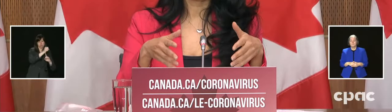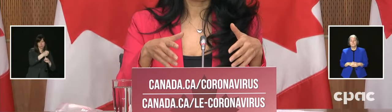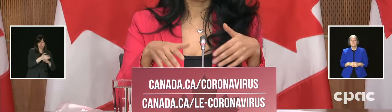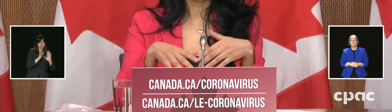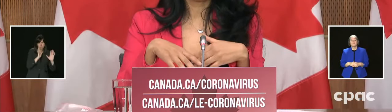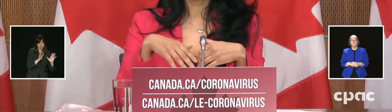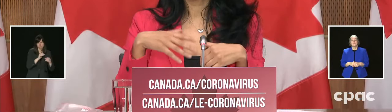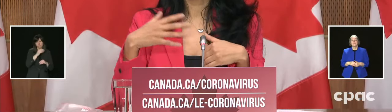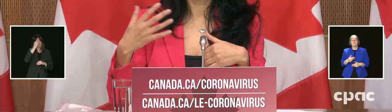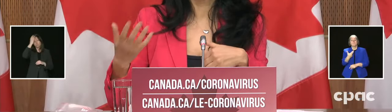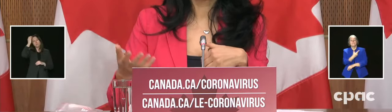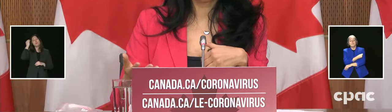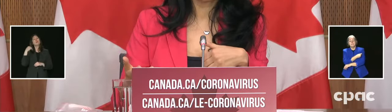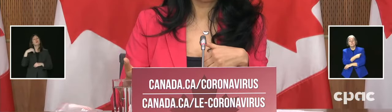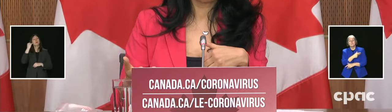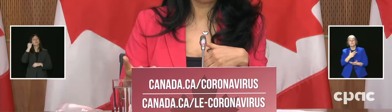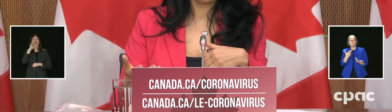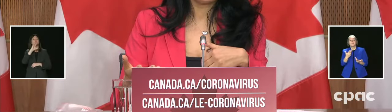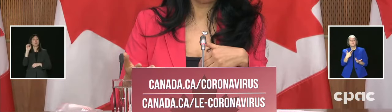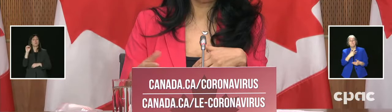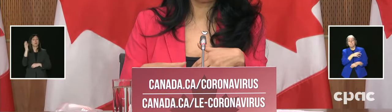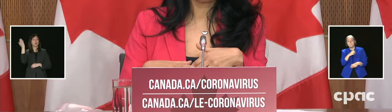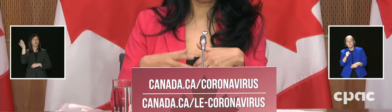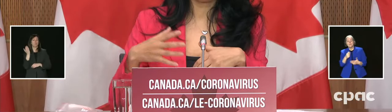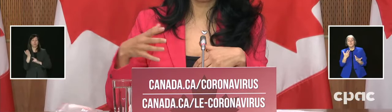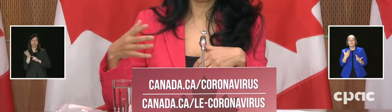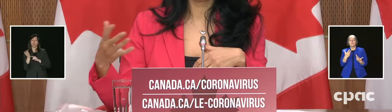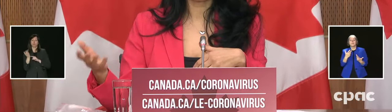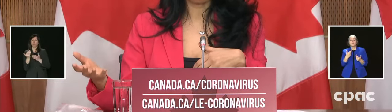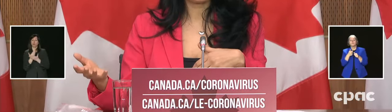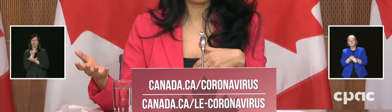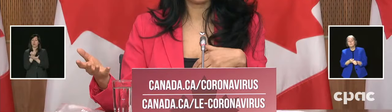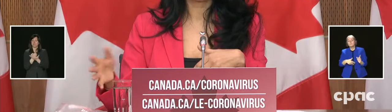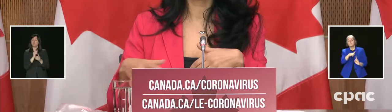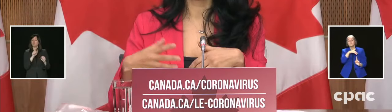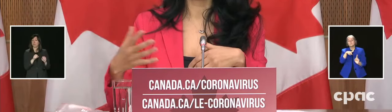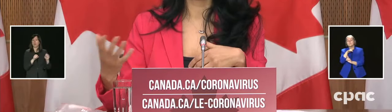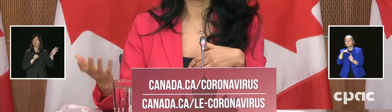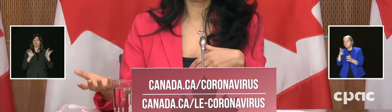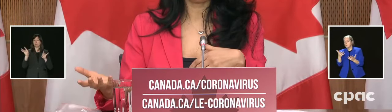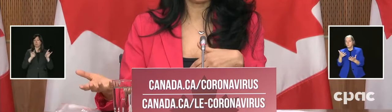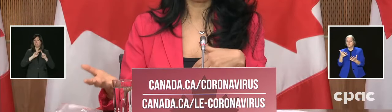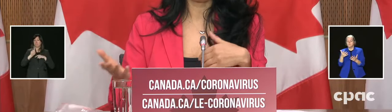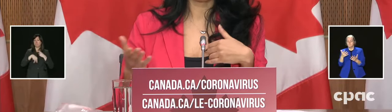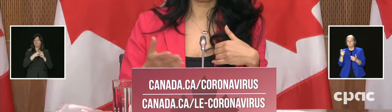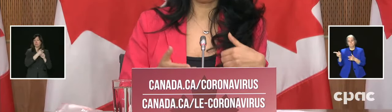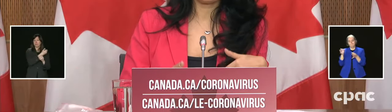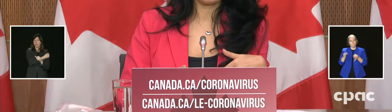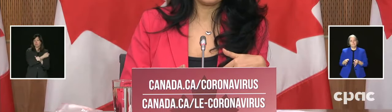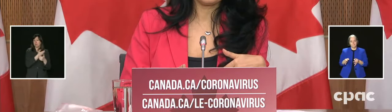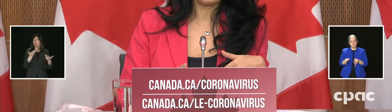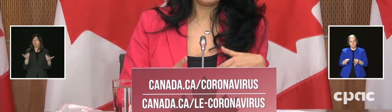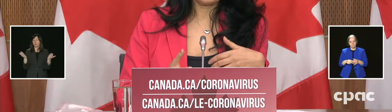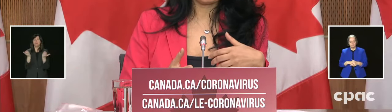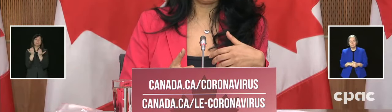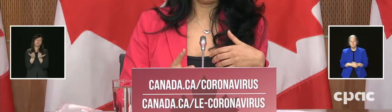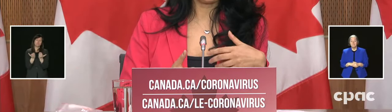So if a company would come in with evidence to show that you could use a mixed schedule, we would look at that and then